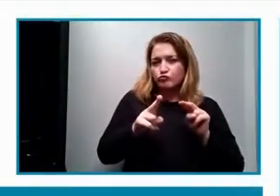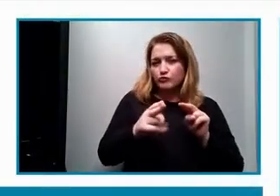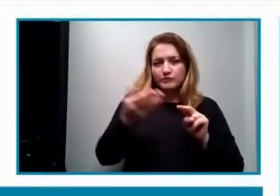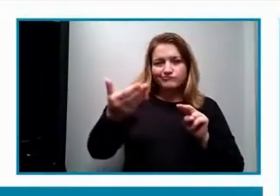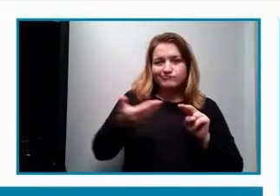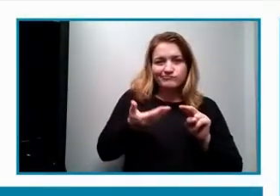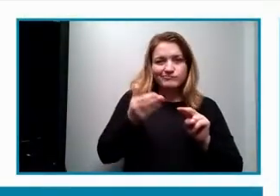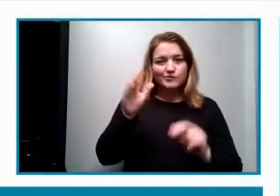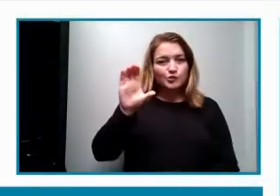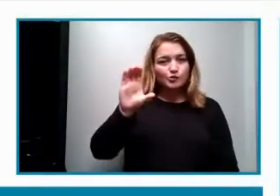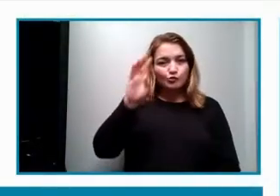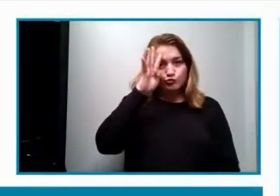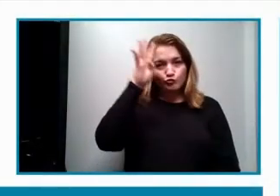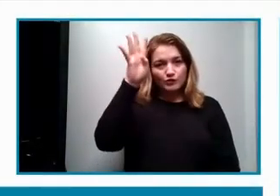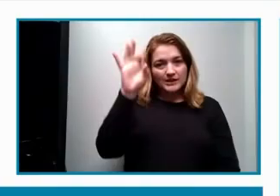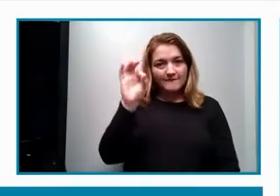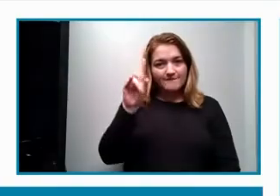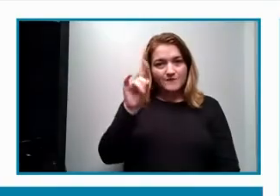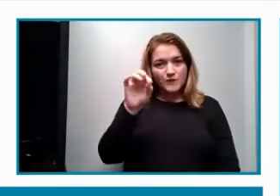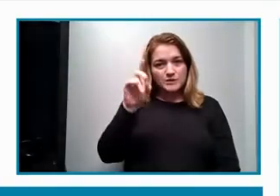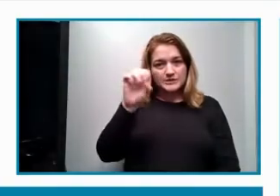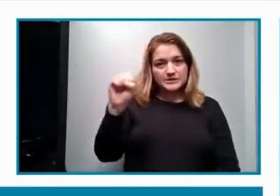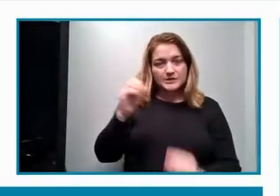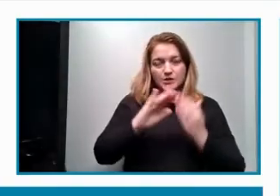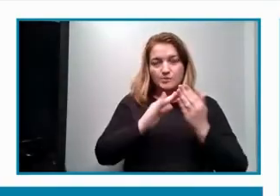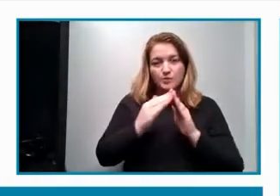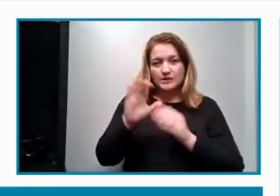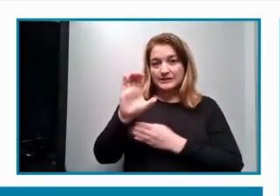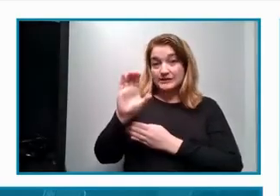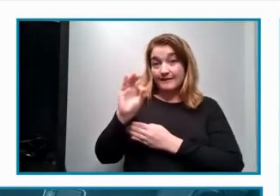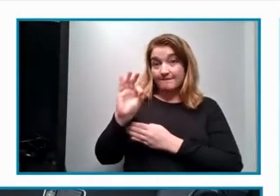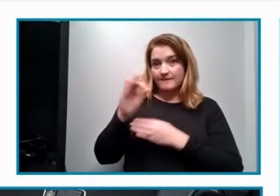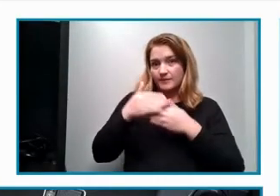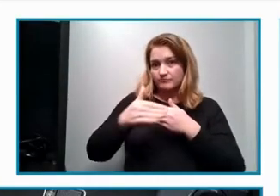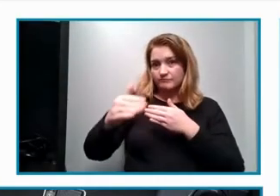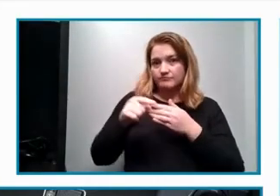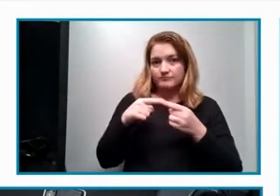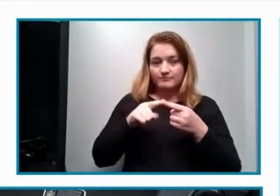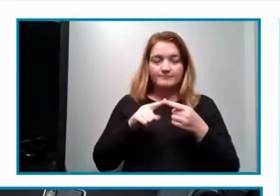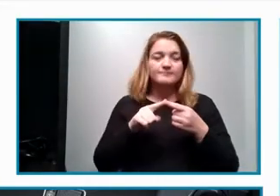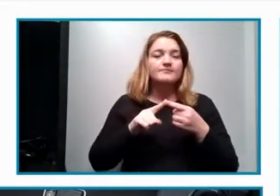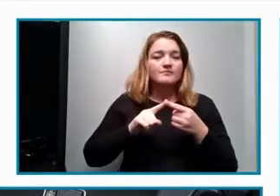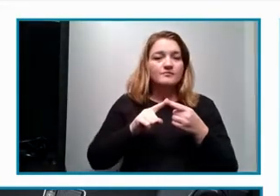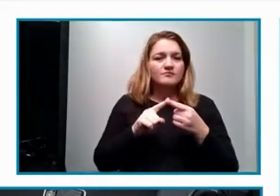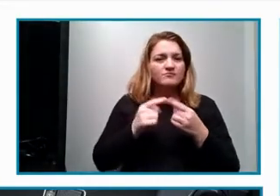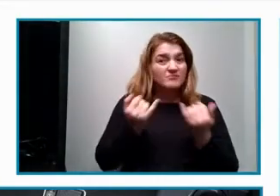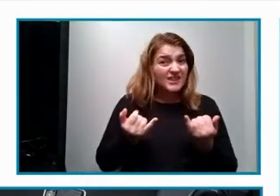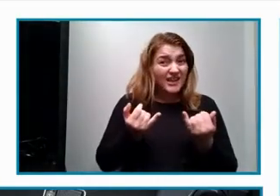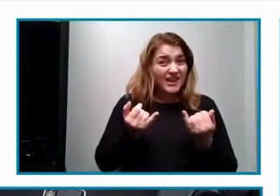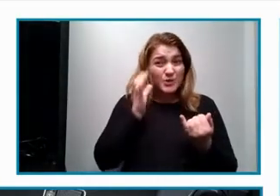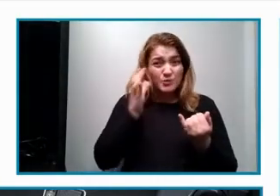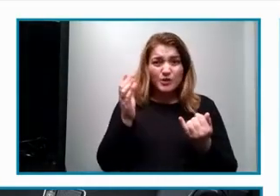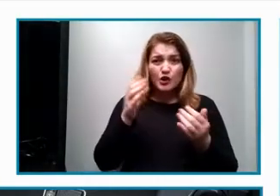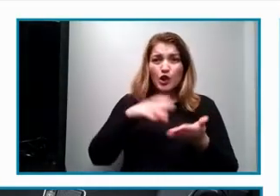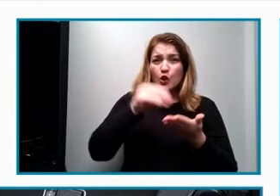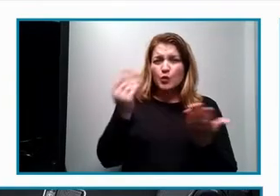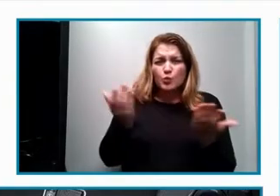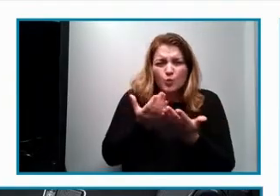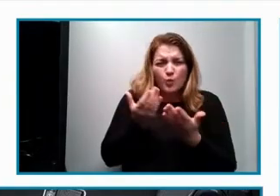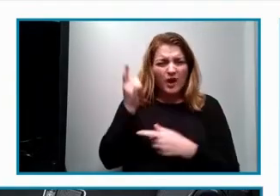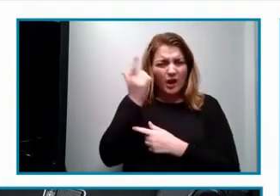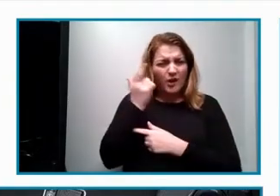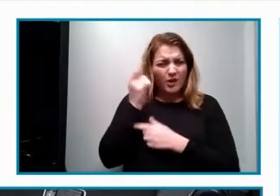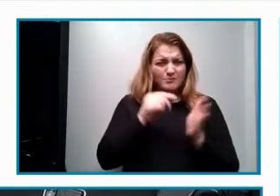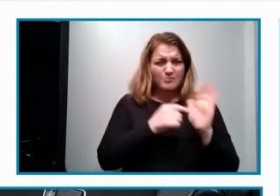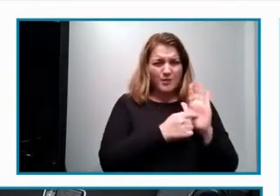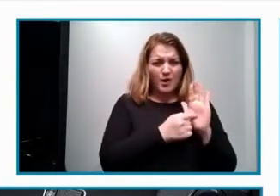Community Engagement Grantee Logic Model. Today, we'll explore what a logic model is and review the key components. We'll